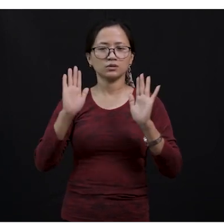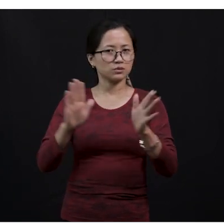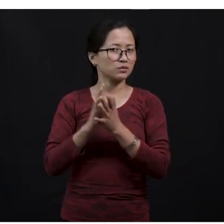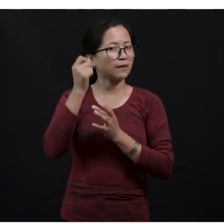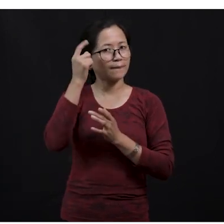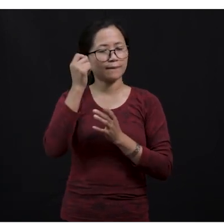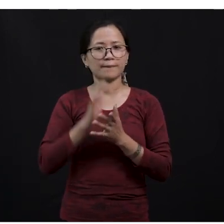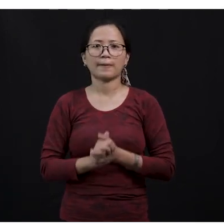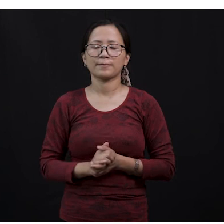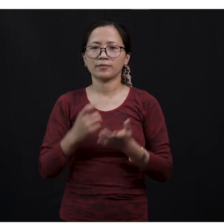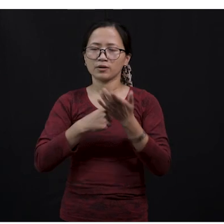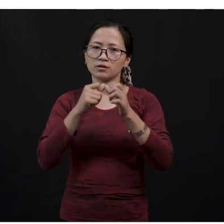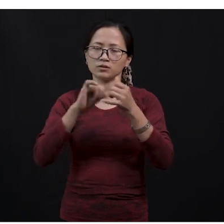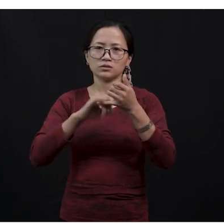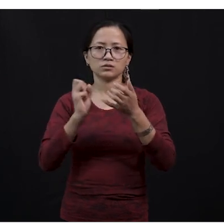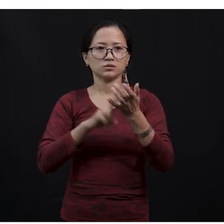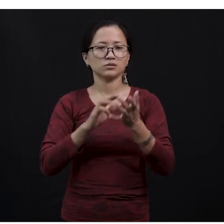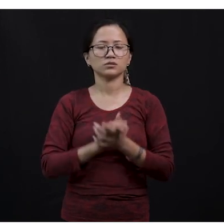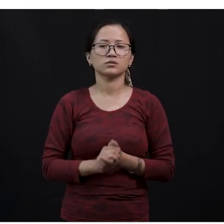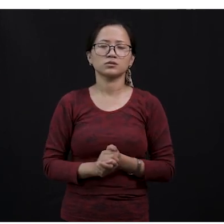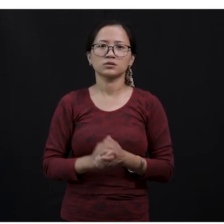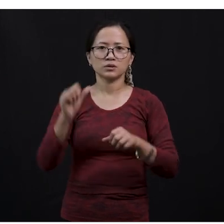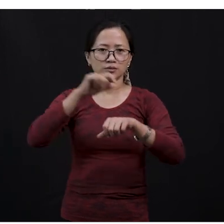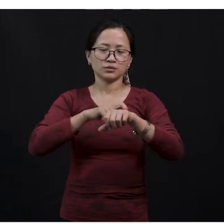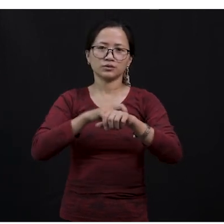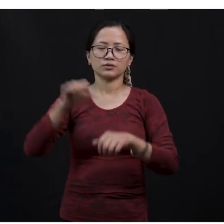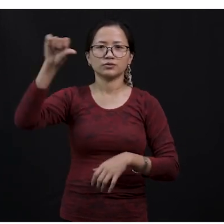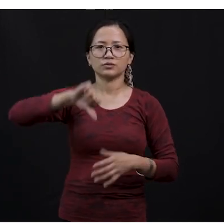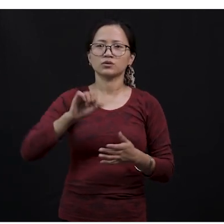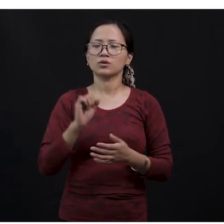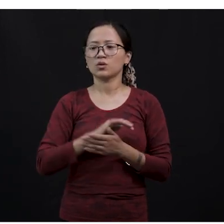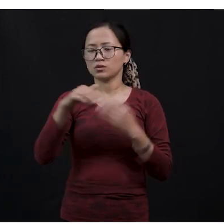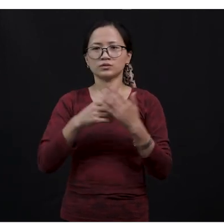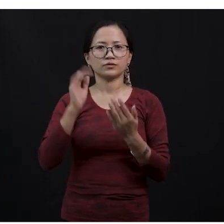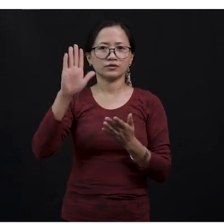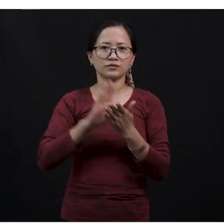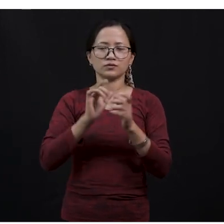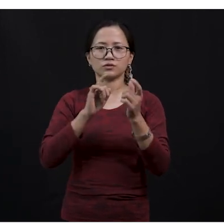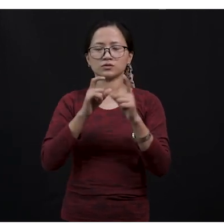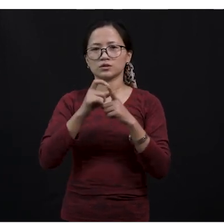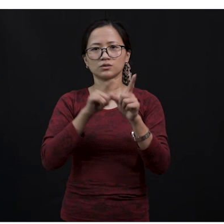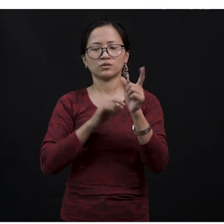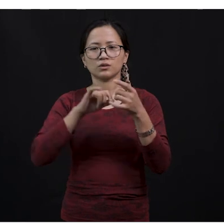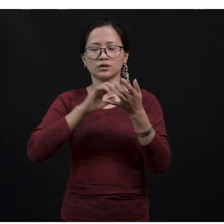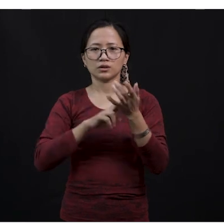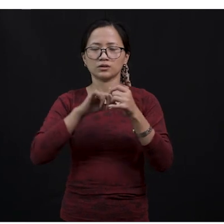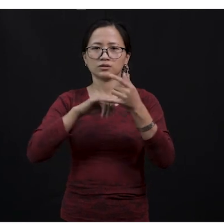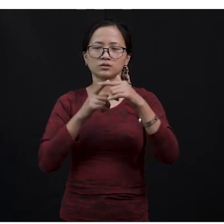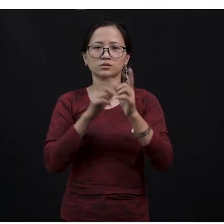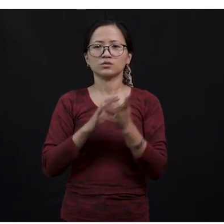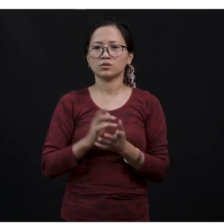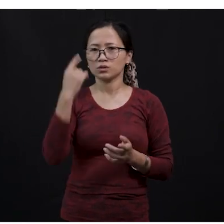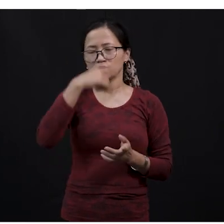you understood the reasons that the Sultanate period fell, and all the 5 dynasties, and who were the rulers, who was the weaker one